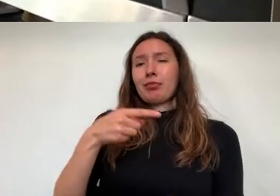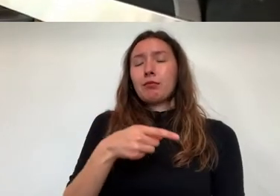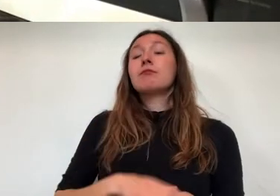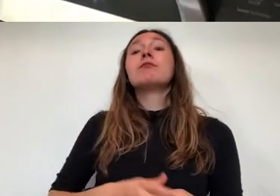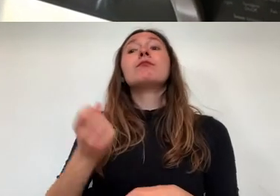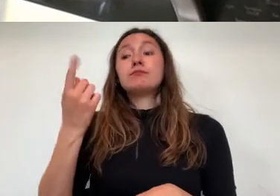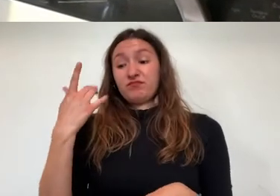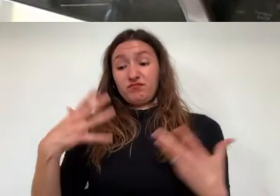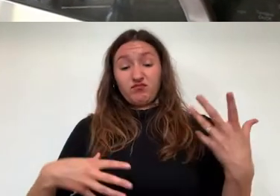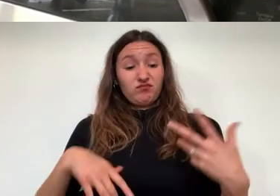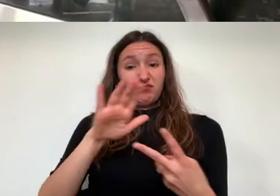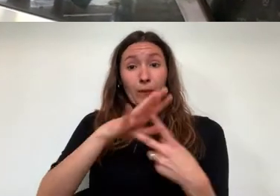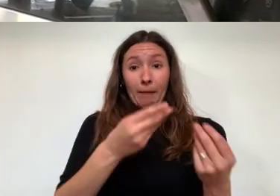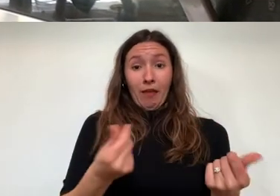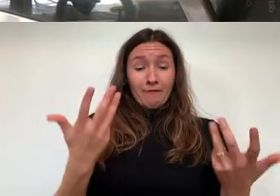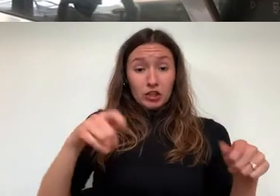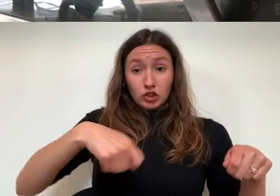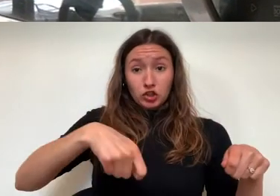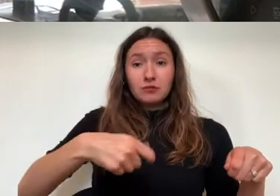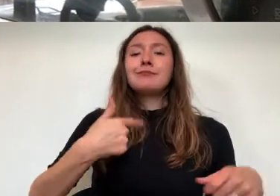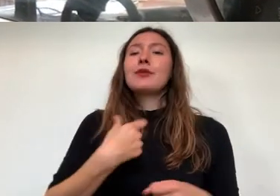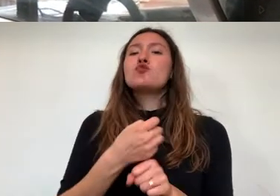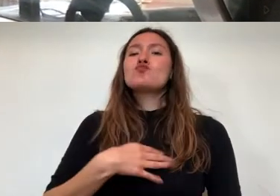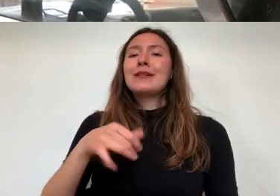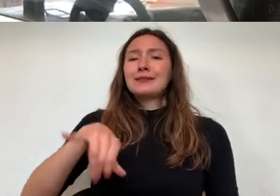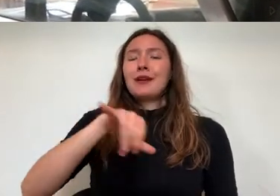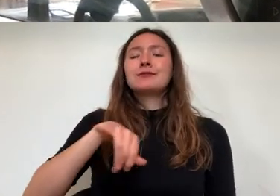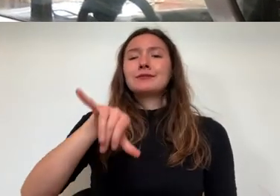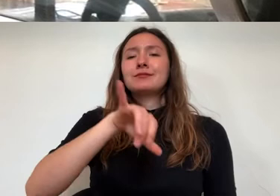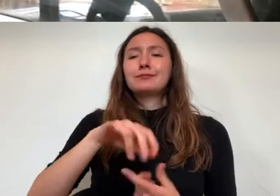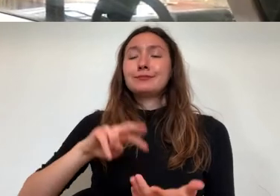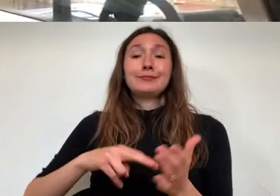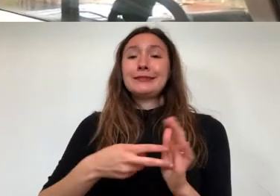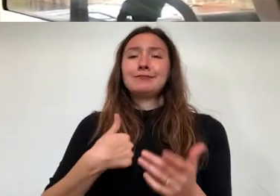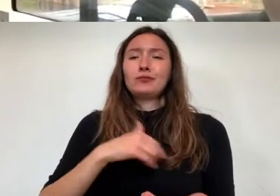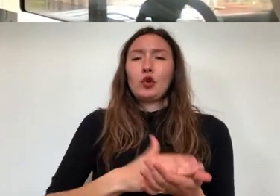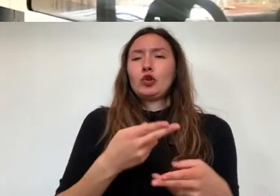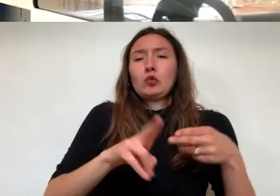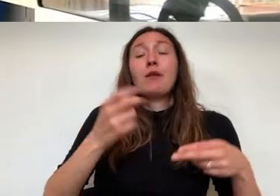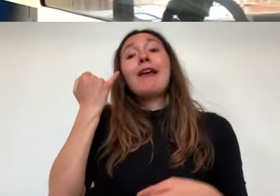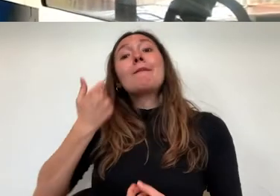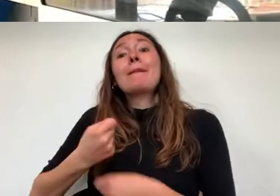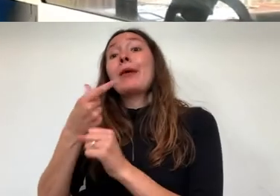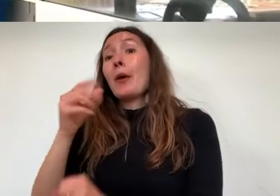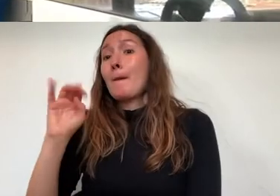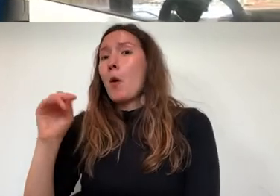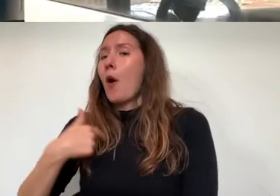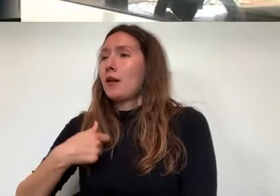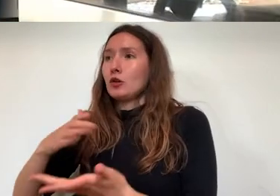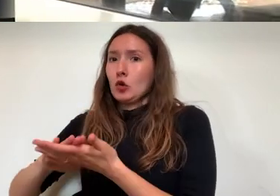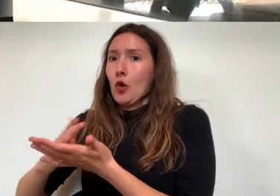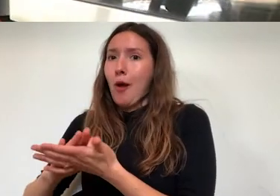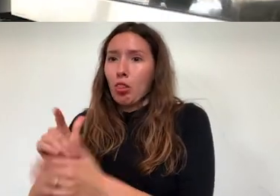set, and I'm gonna make a white sauce, so I'm not gonna cook it for very long. If I were making a gumbo, I would let this like concentrate down and